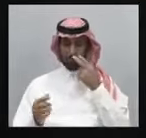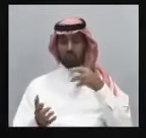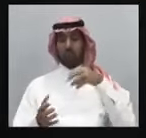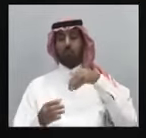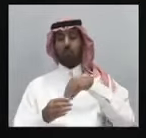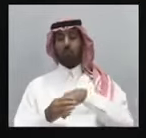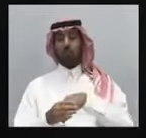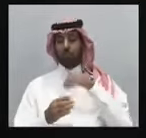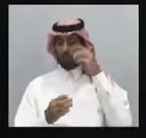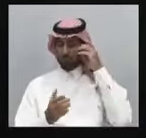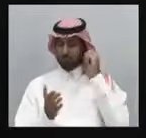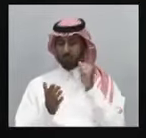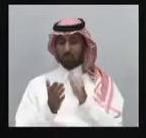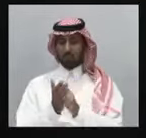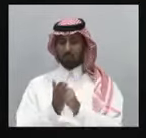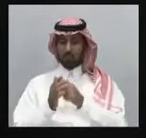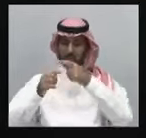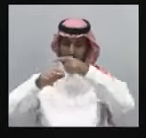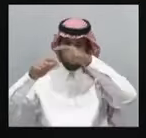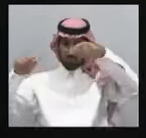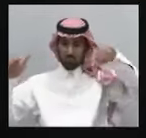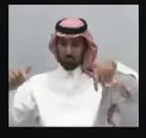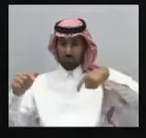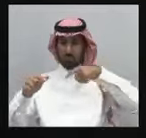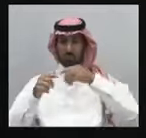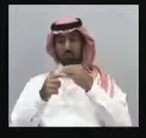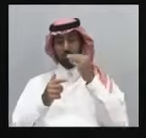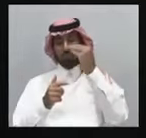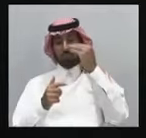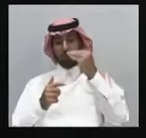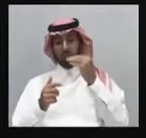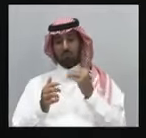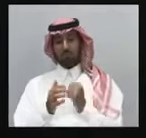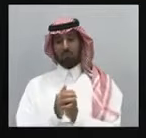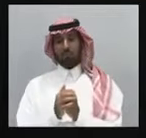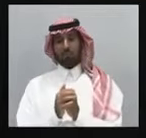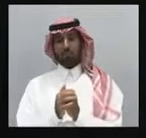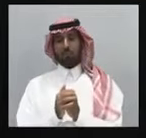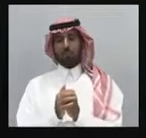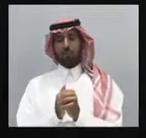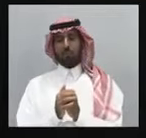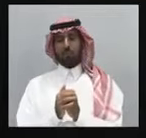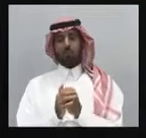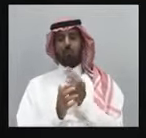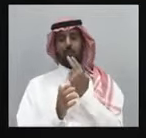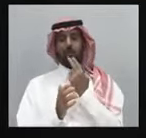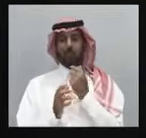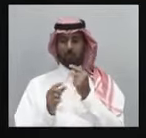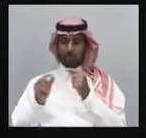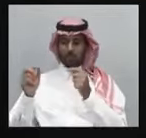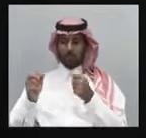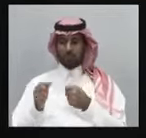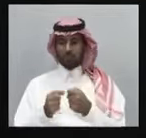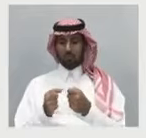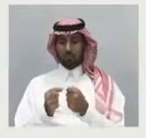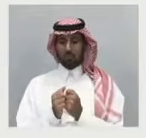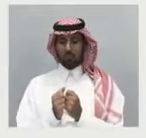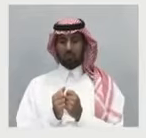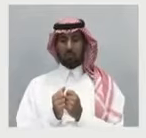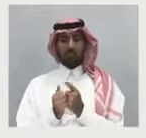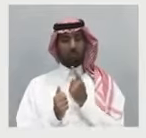A kind of an artist. Is he an architecture? No. He is an interior